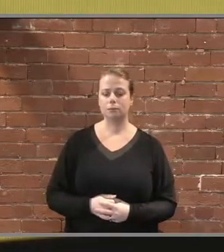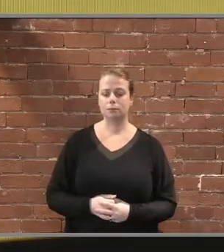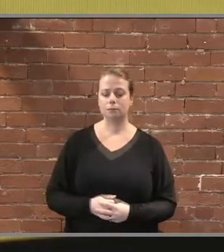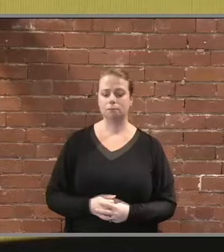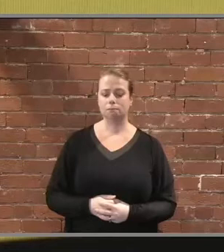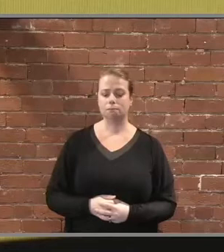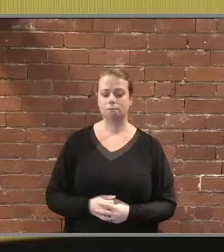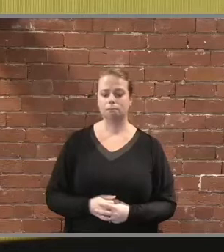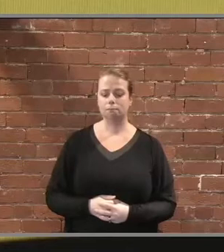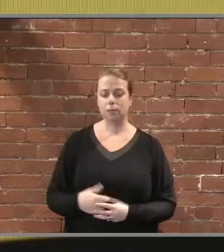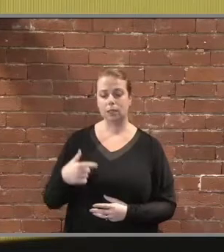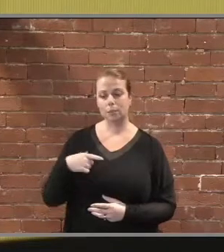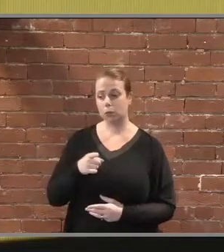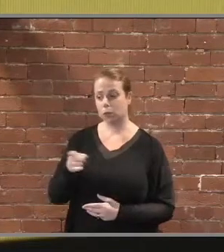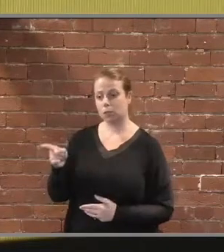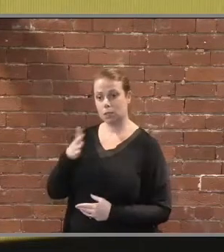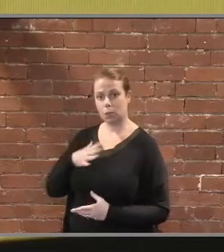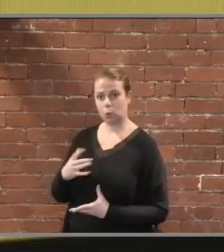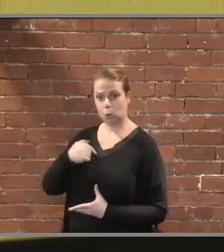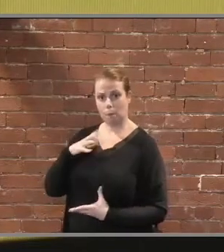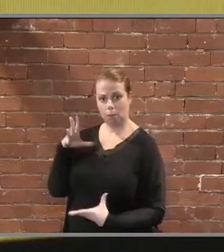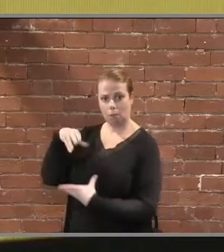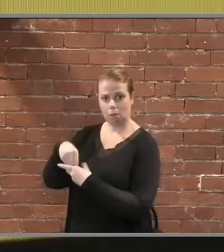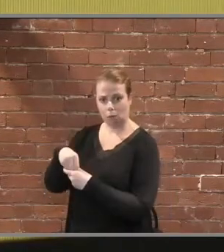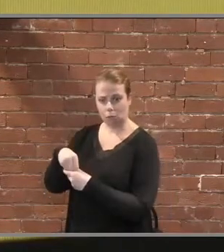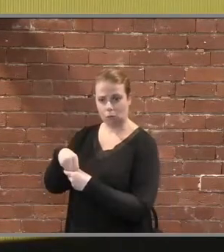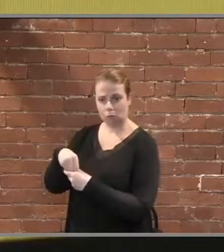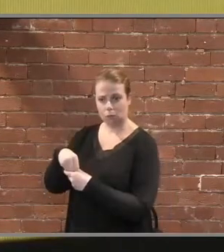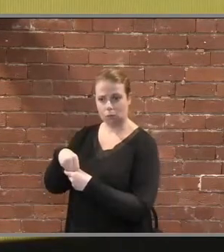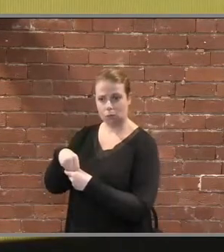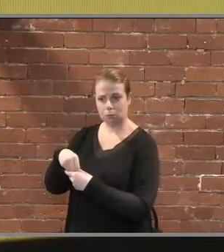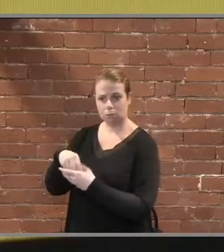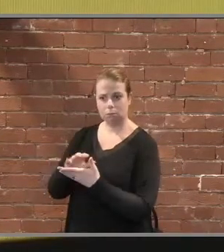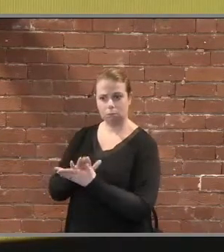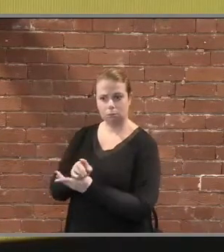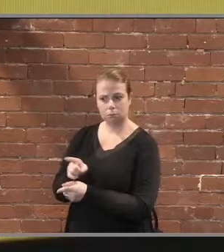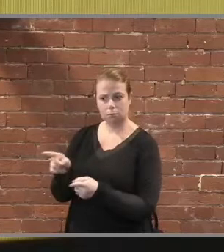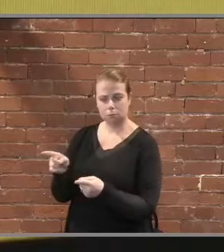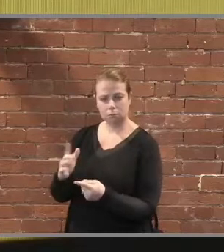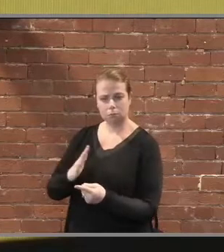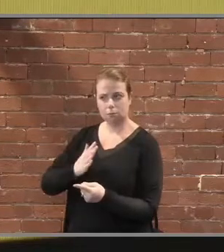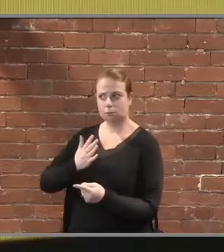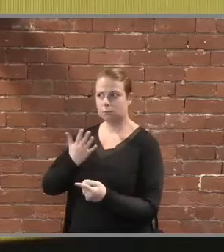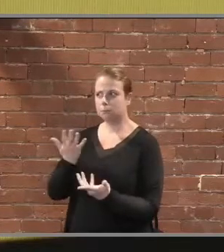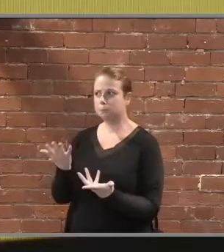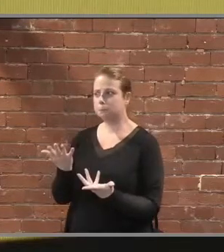the fact that they wanted to include me in their campaign sort of showed me that they were interested in,